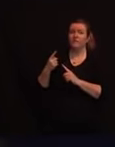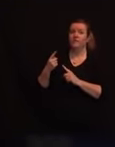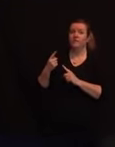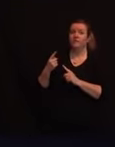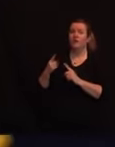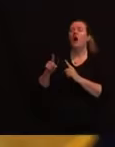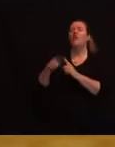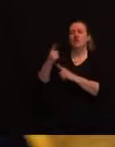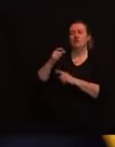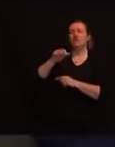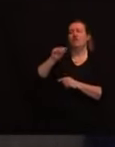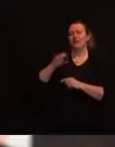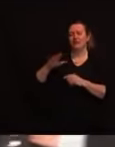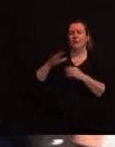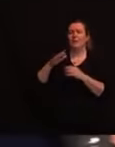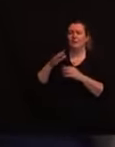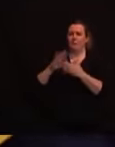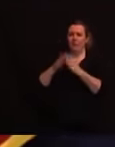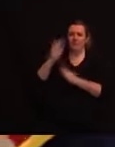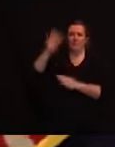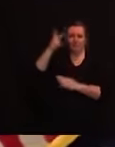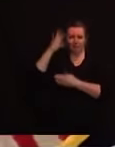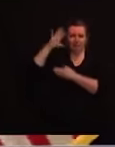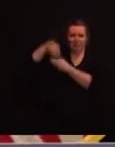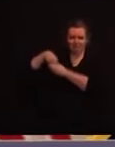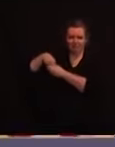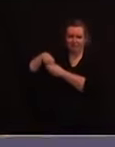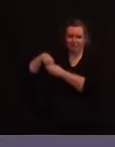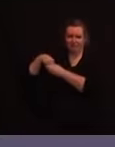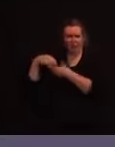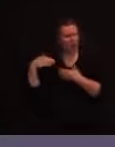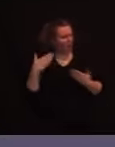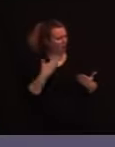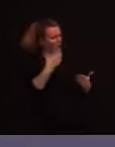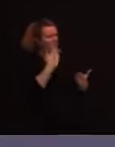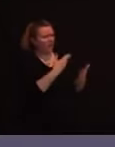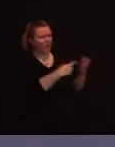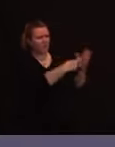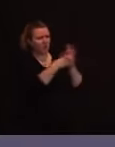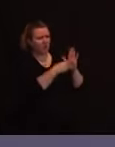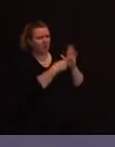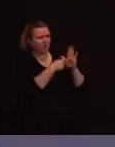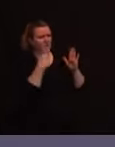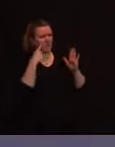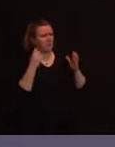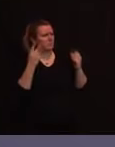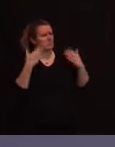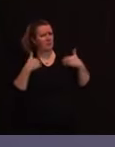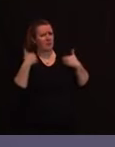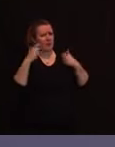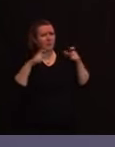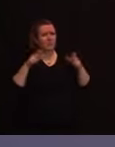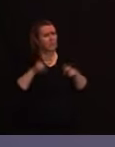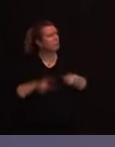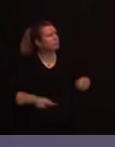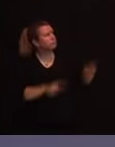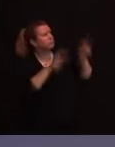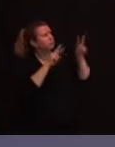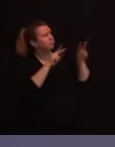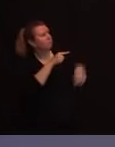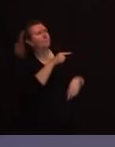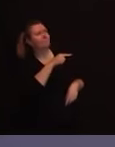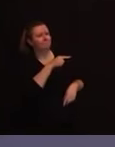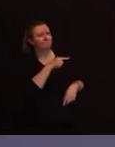many respects, including being a role model for gobs of young people in the state who look up to you. Well, look, and